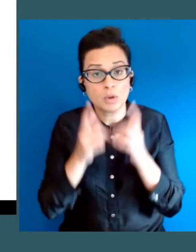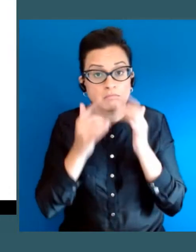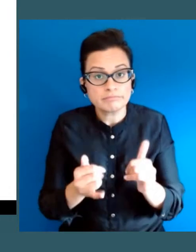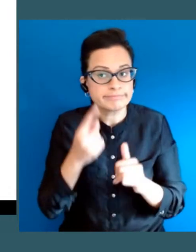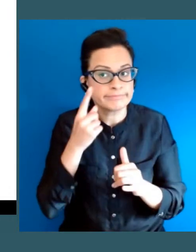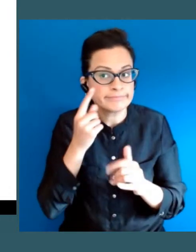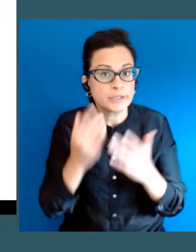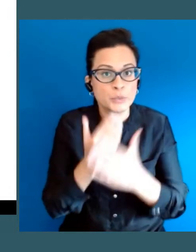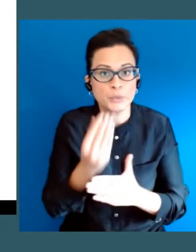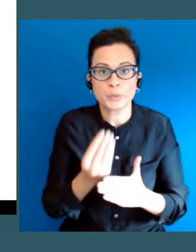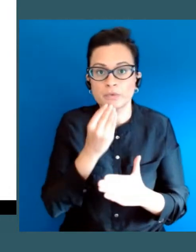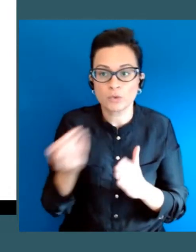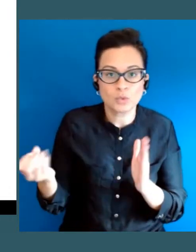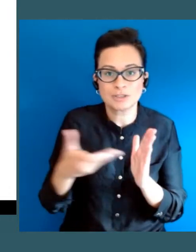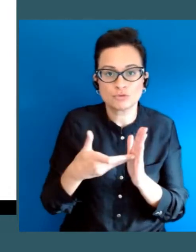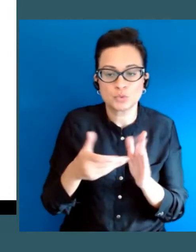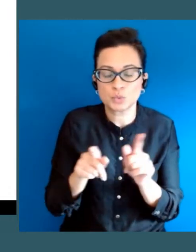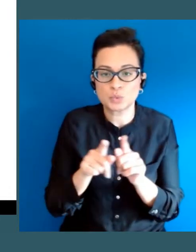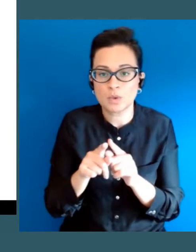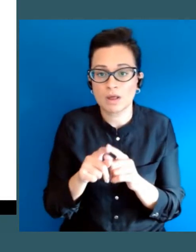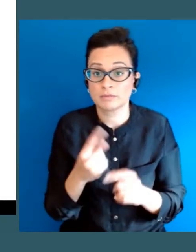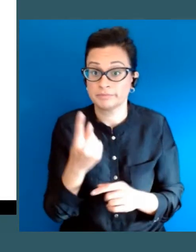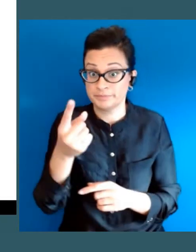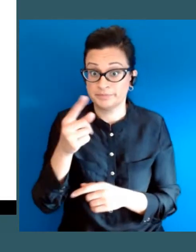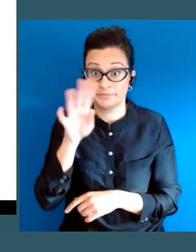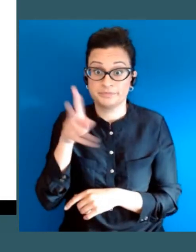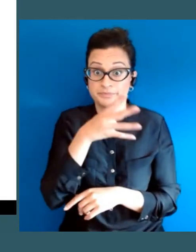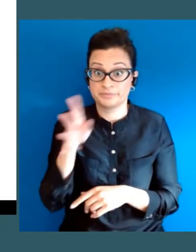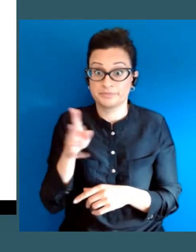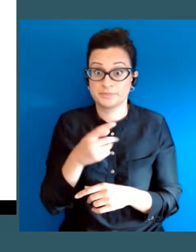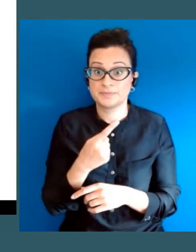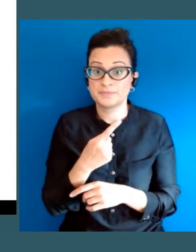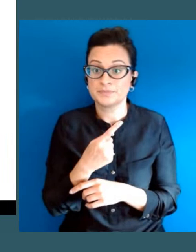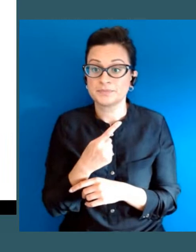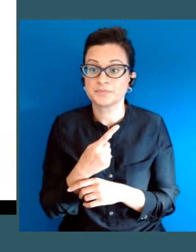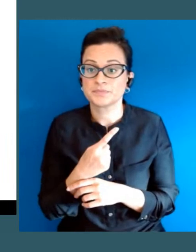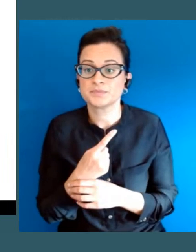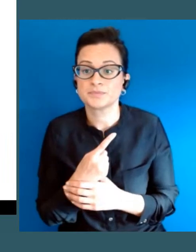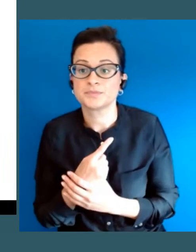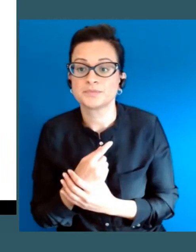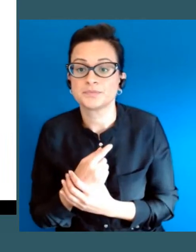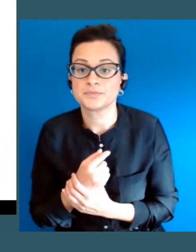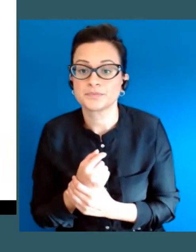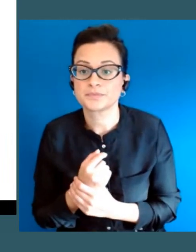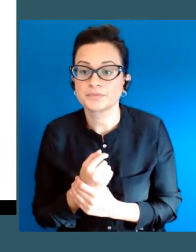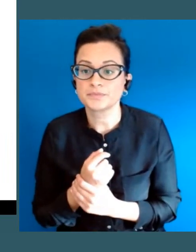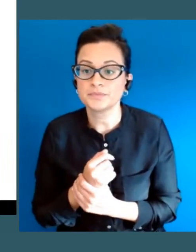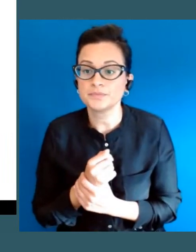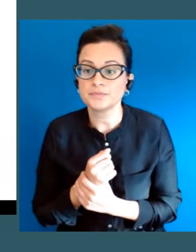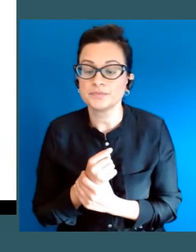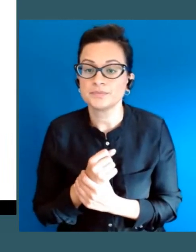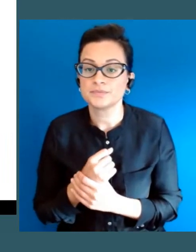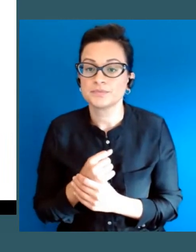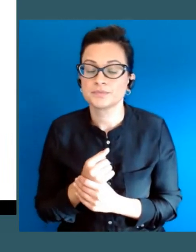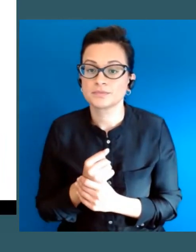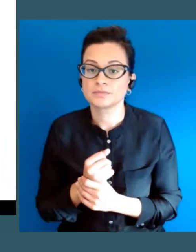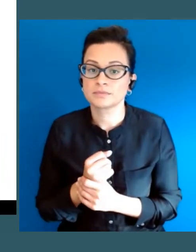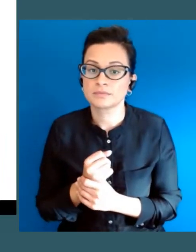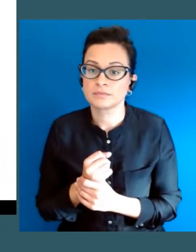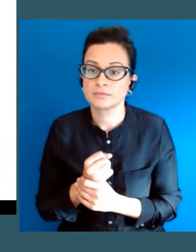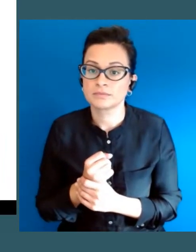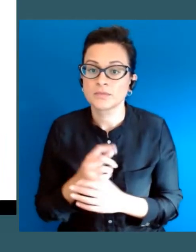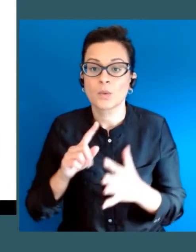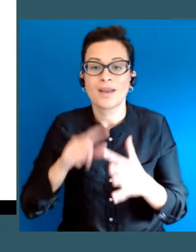This just gives you sort of the food triggers. So as you can see, we can see the common food triggers. So egg,